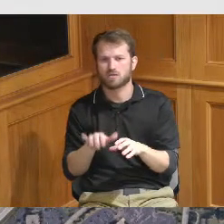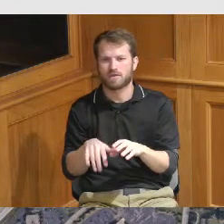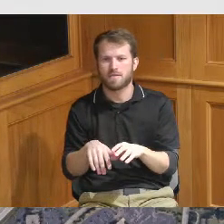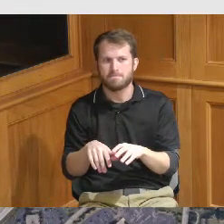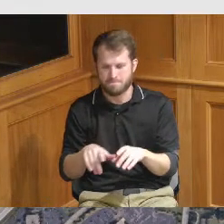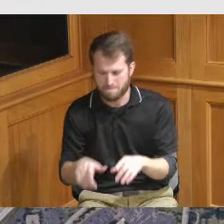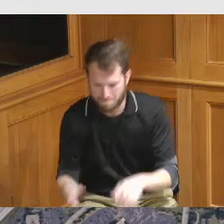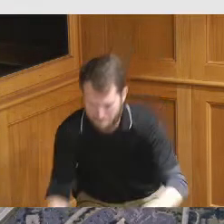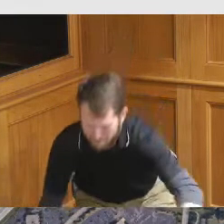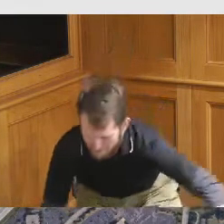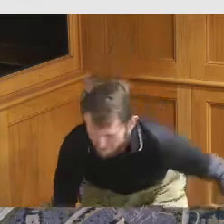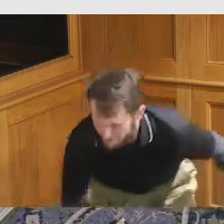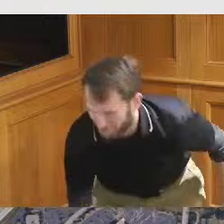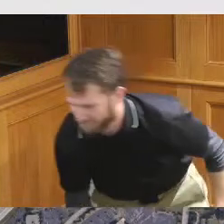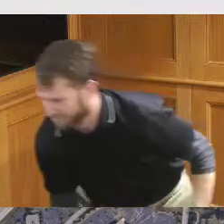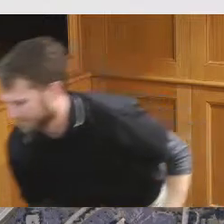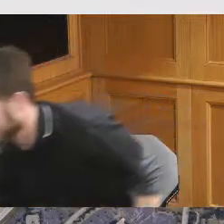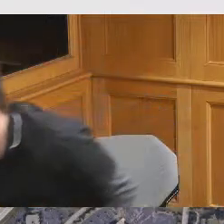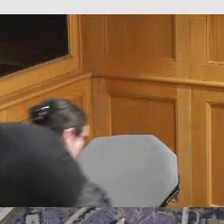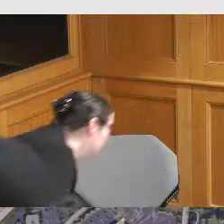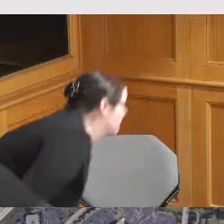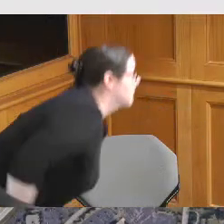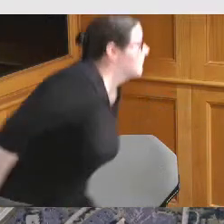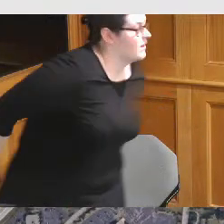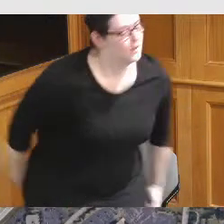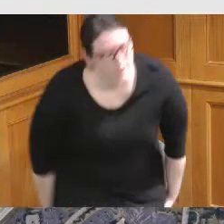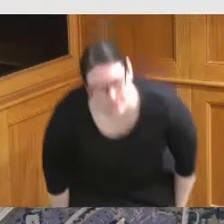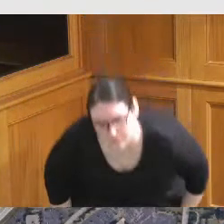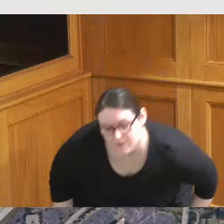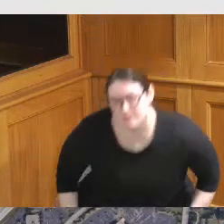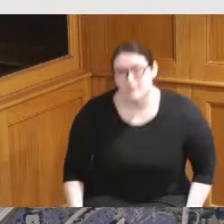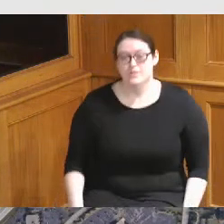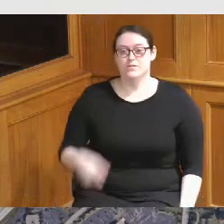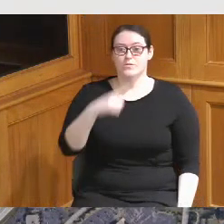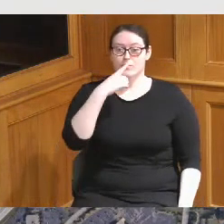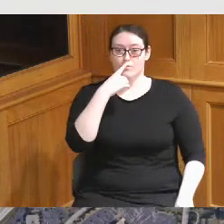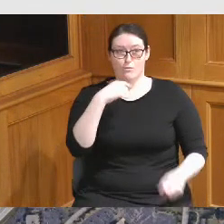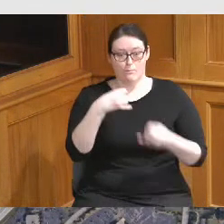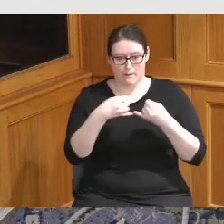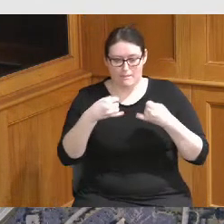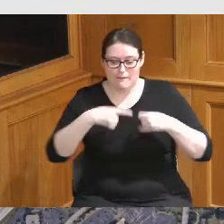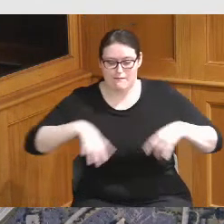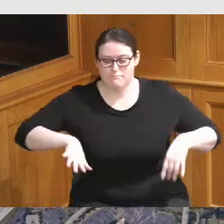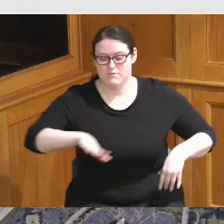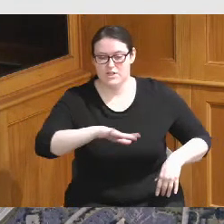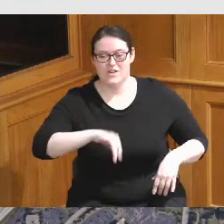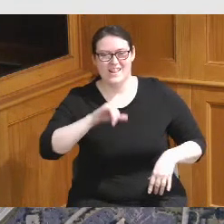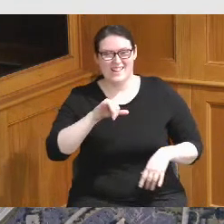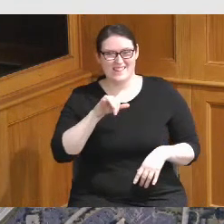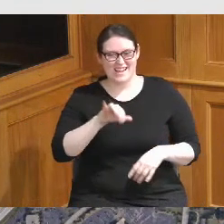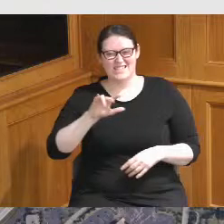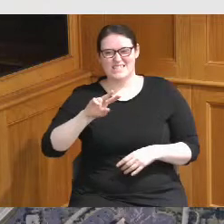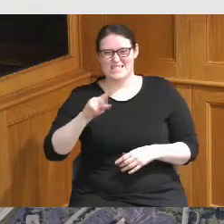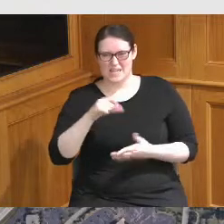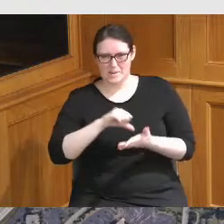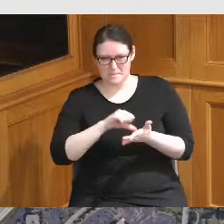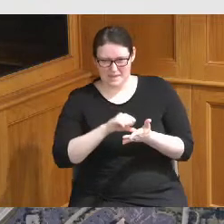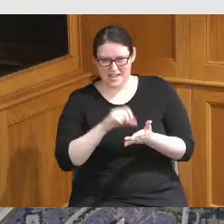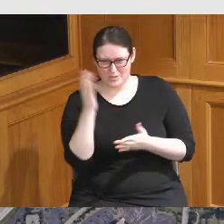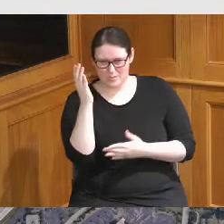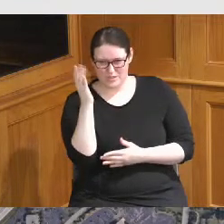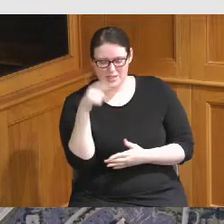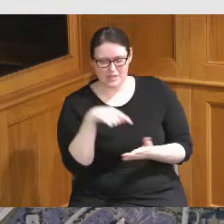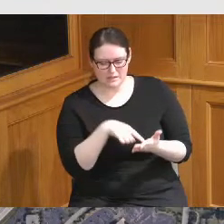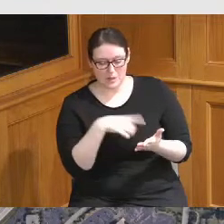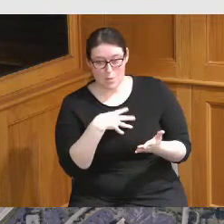line, that red lined area, as you're looking at, so that's on your second page of the presentation. That